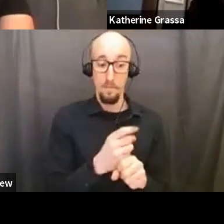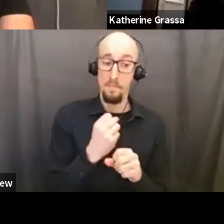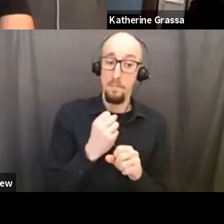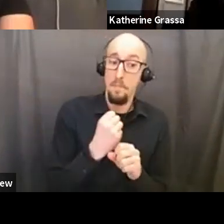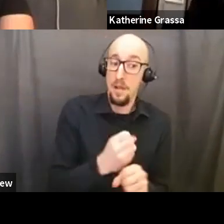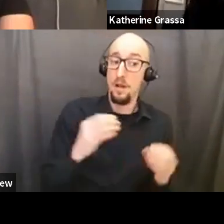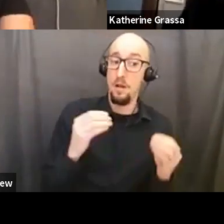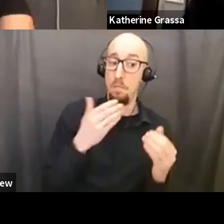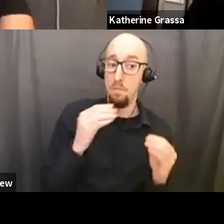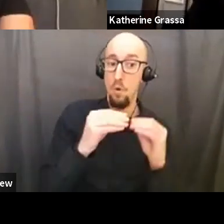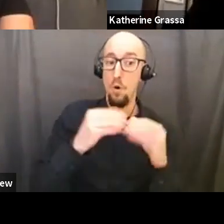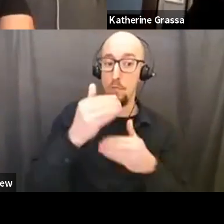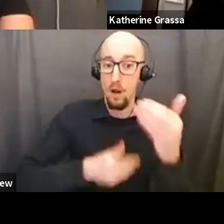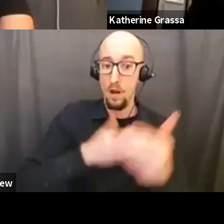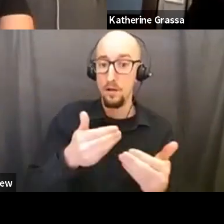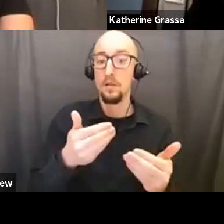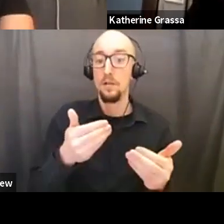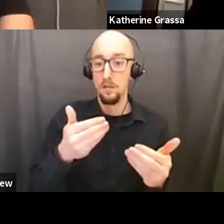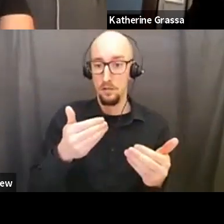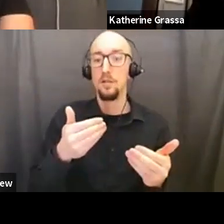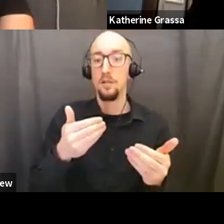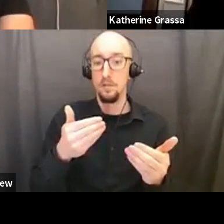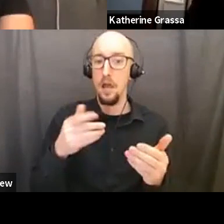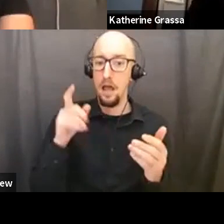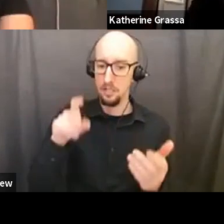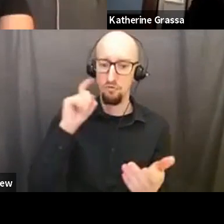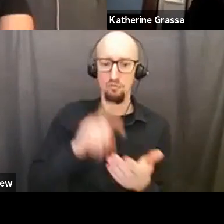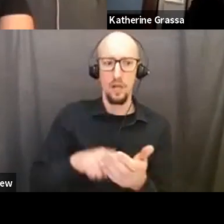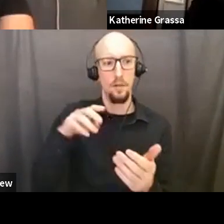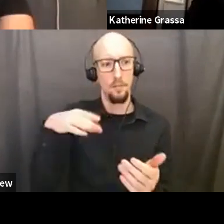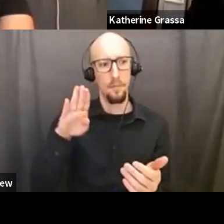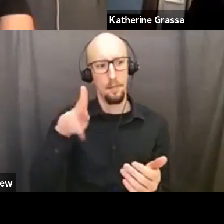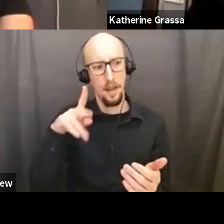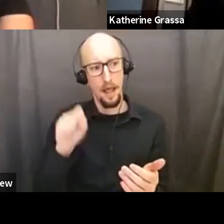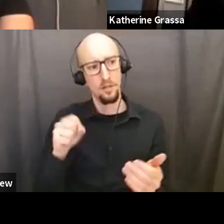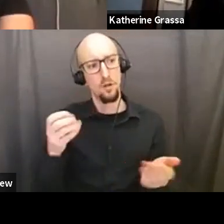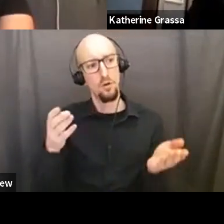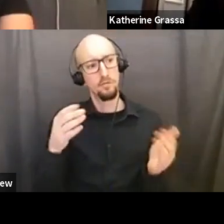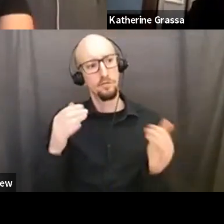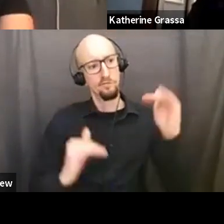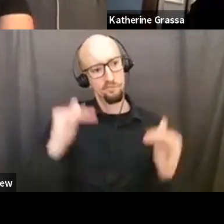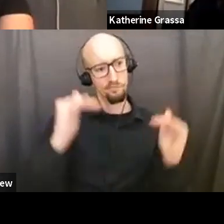progress likely requires substantial efforts by BPS to close racial achievement